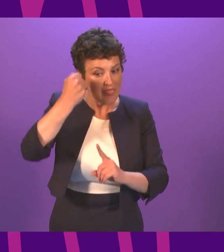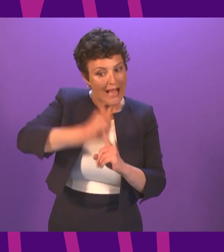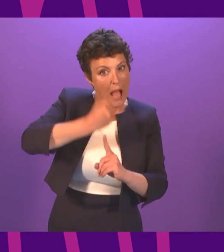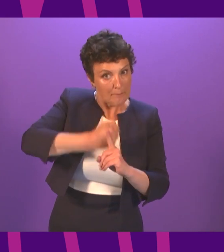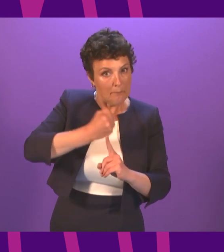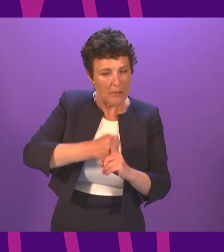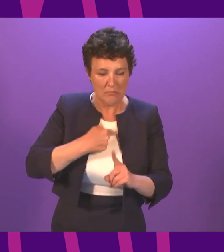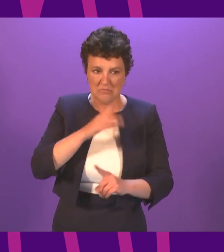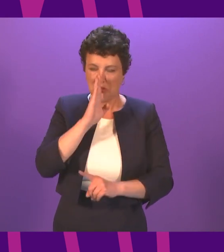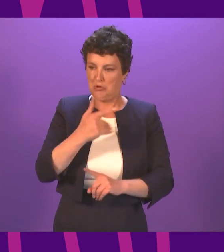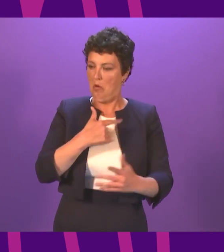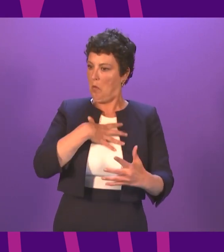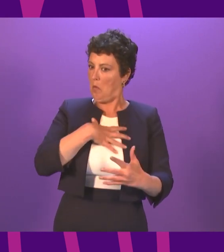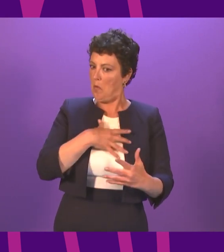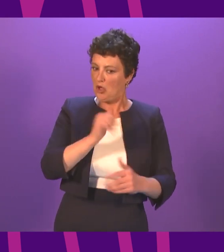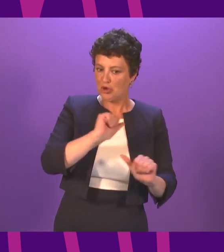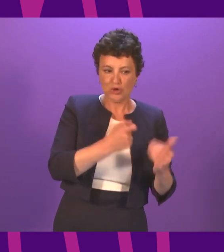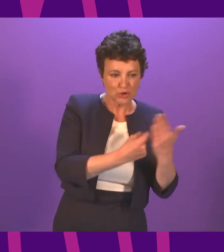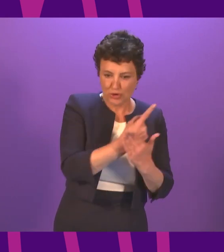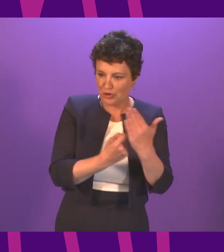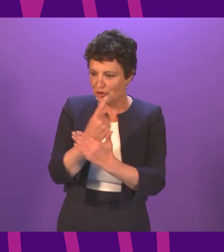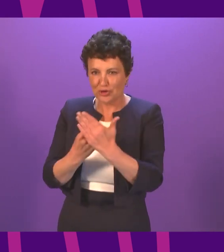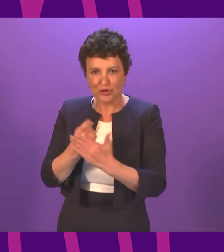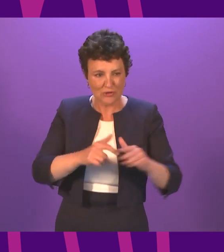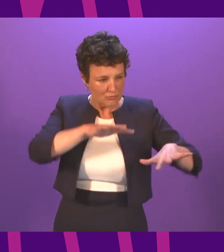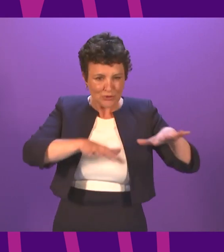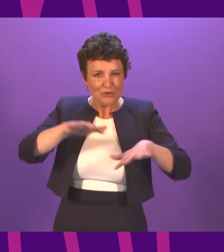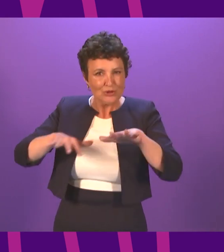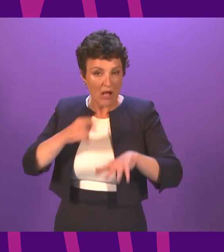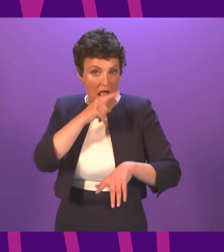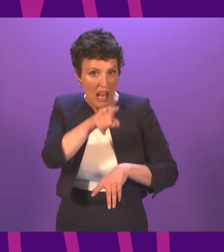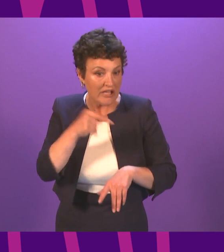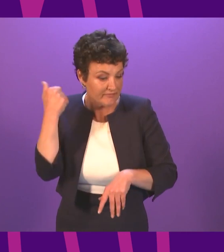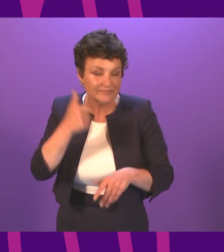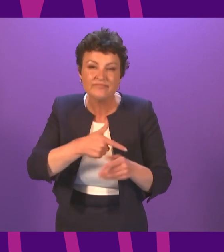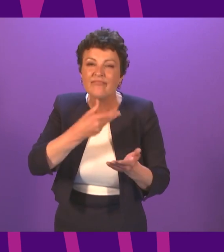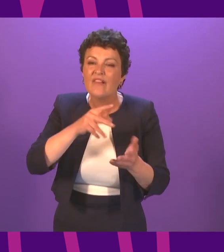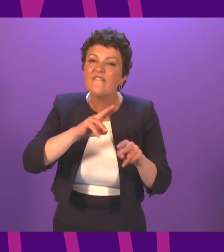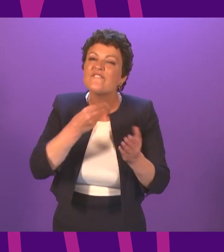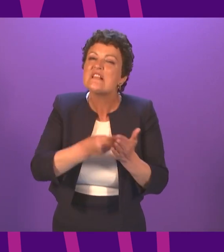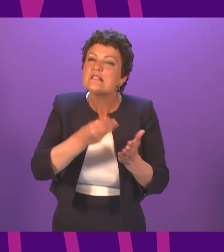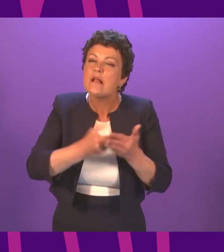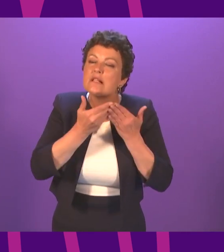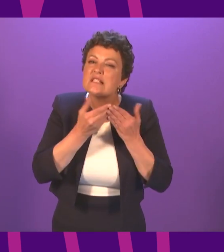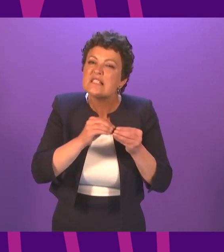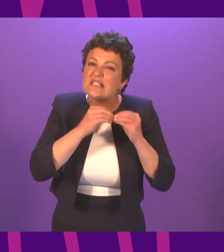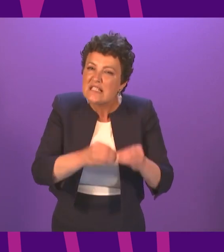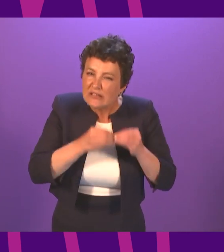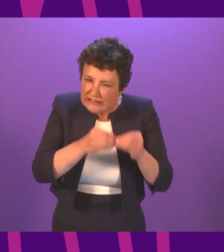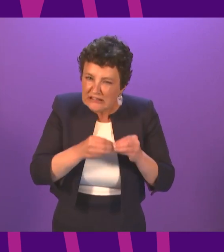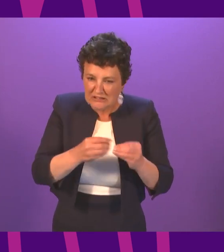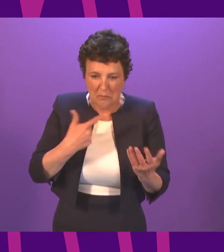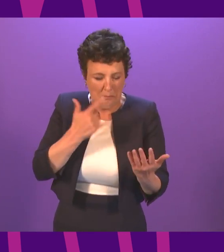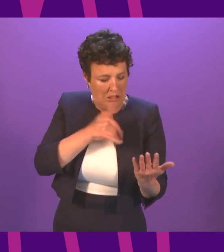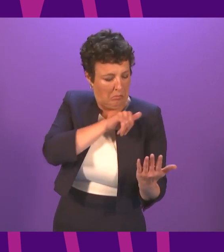manifestos. Even the Institute for Fiscal Studies struggled to distinguish between us in their scepticism about the financing of it all. So we should work